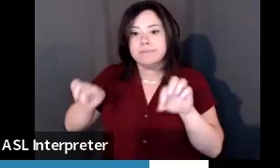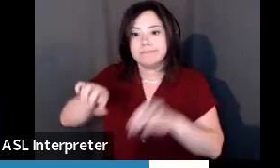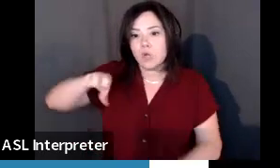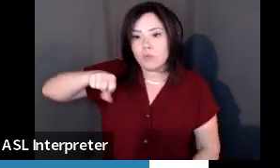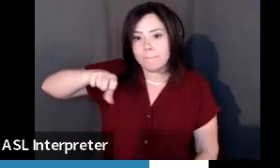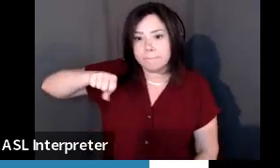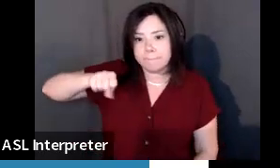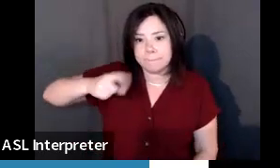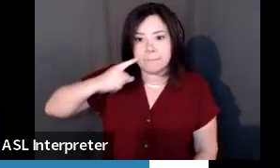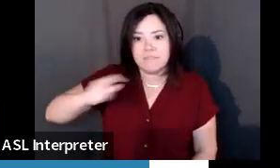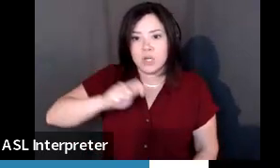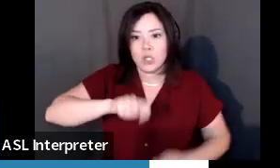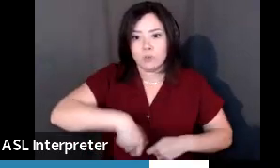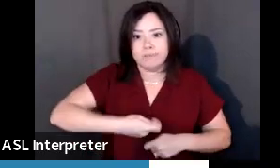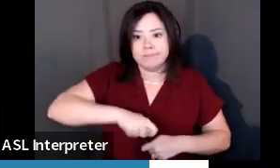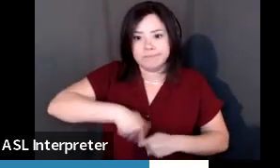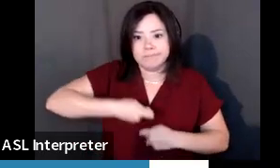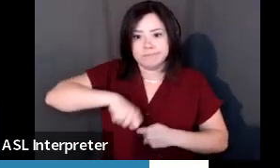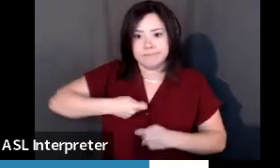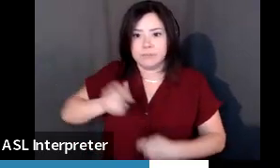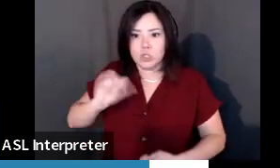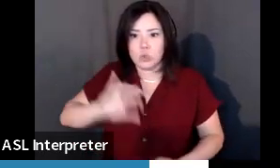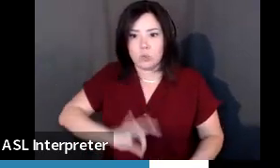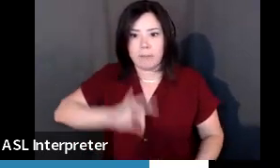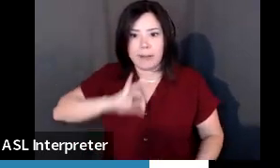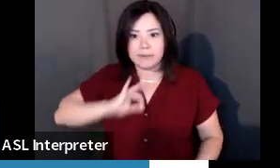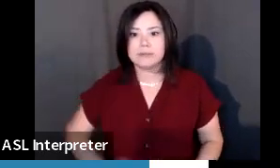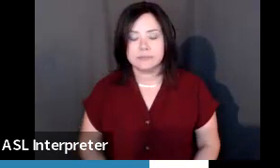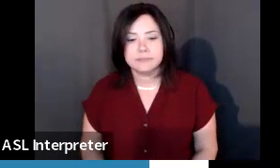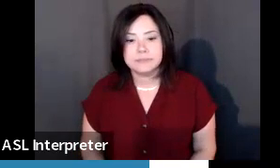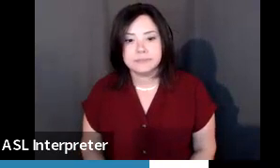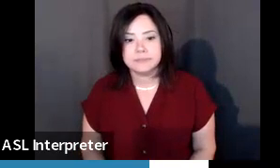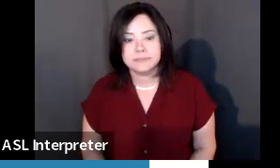button, like the button up shirts is what I think of.